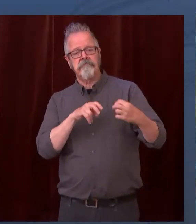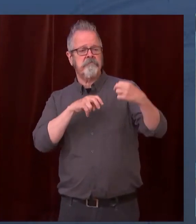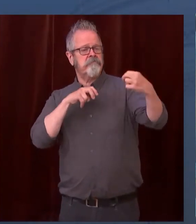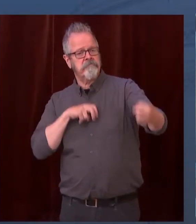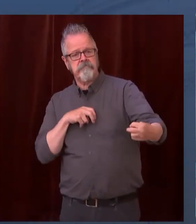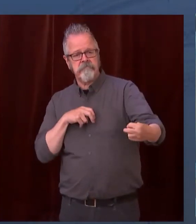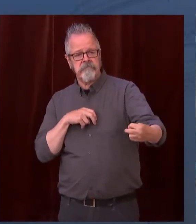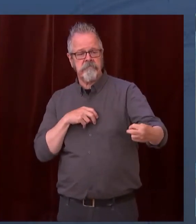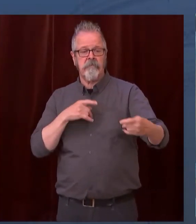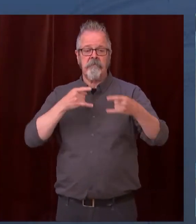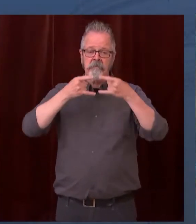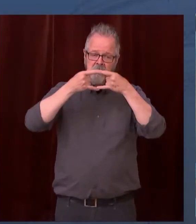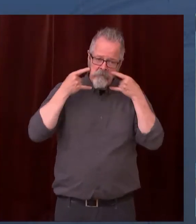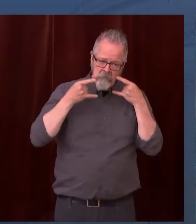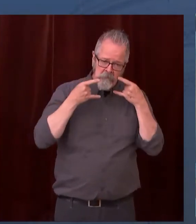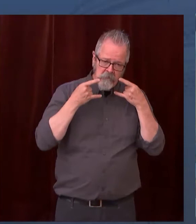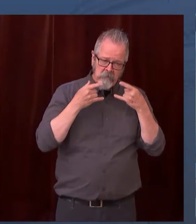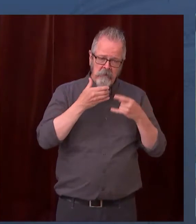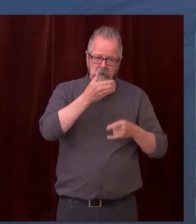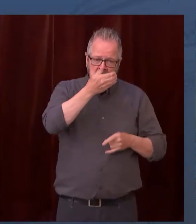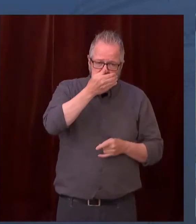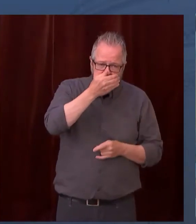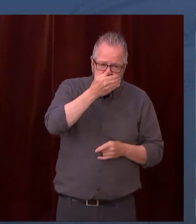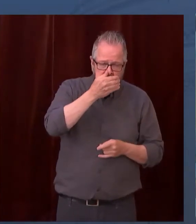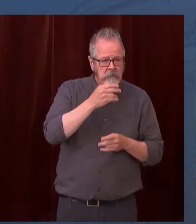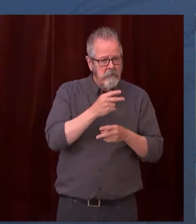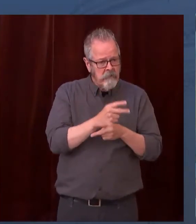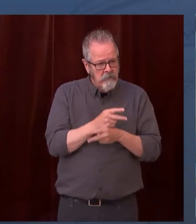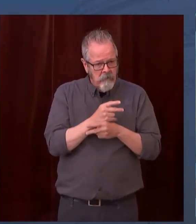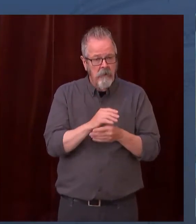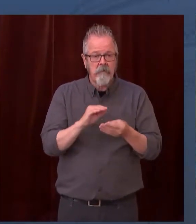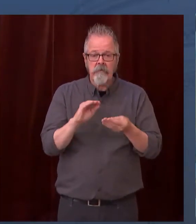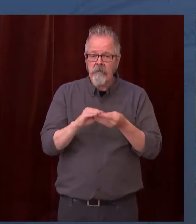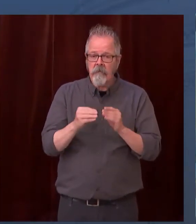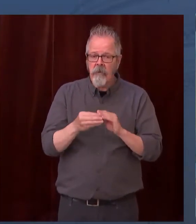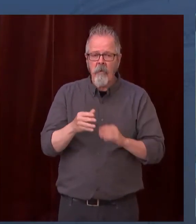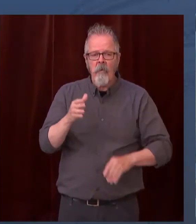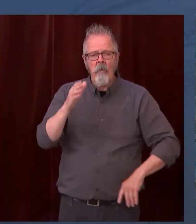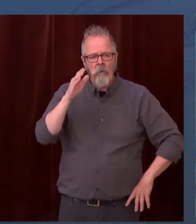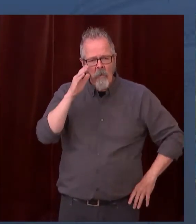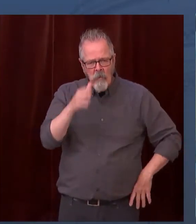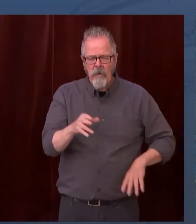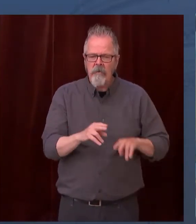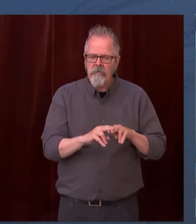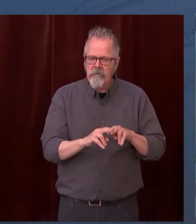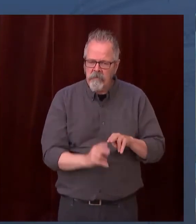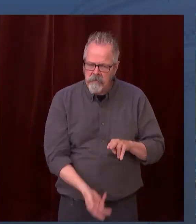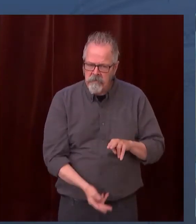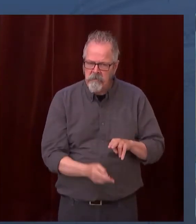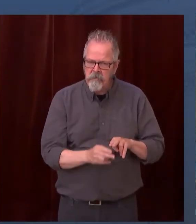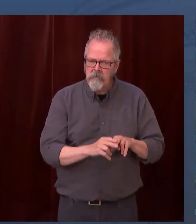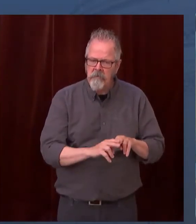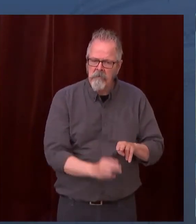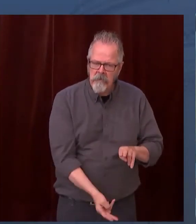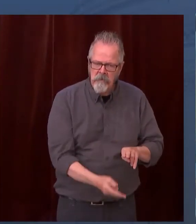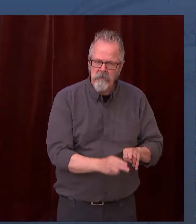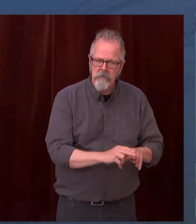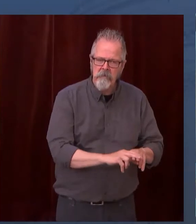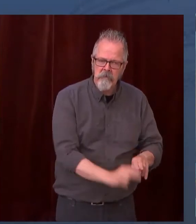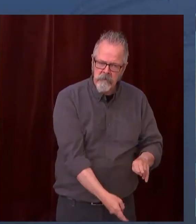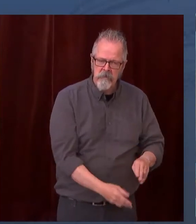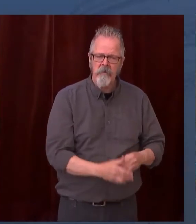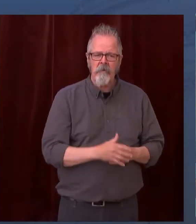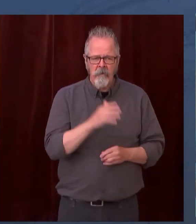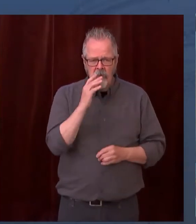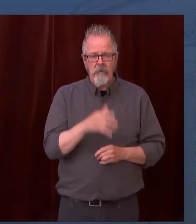face coverings, we're gonna prevent that increase in infections. What this really does is it gives us a chance to pause,